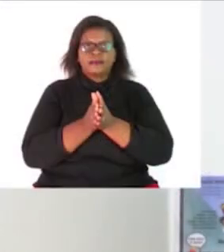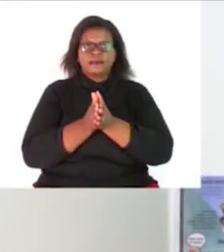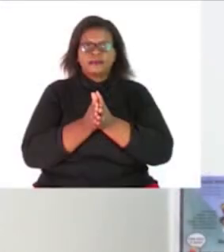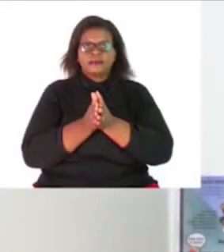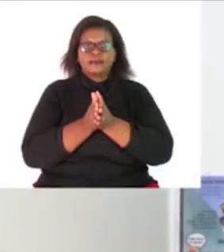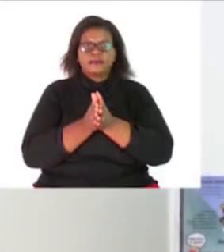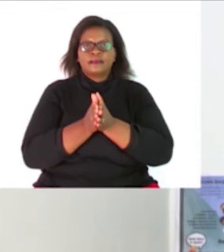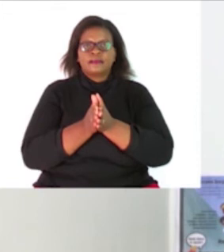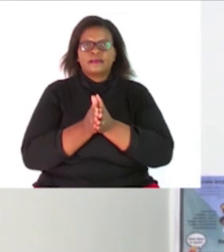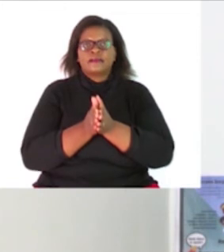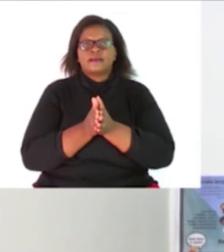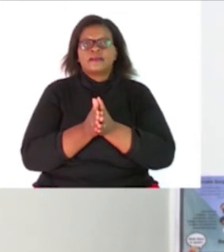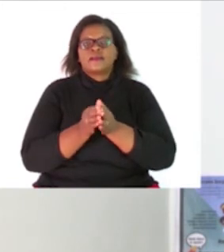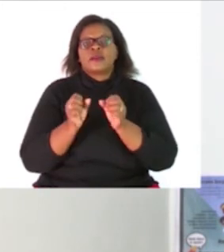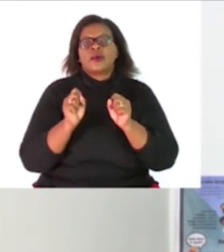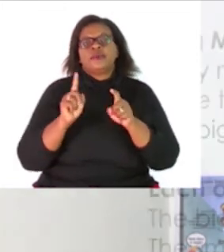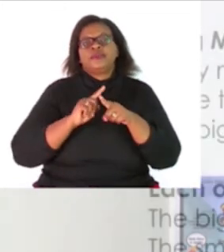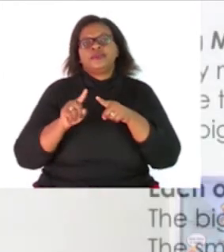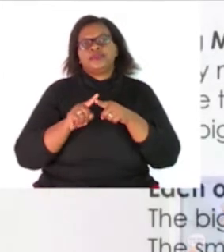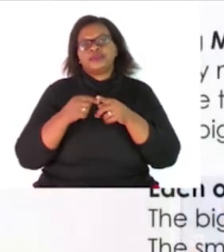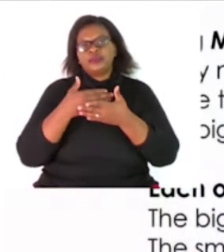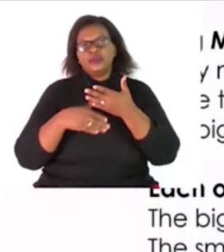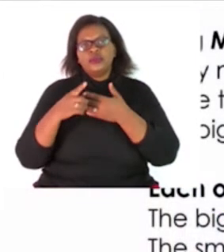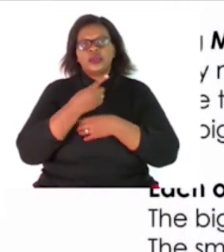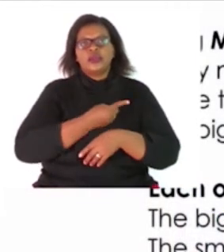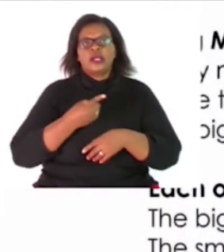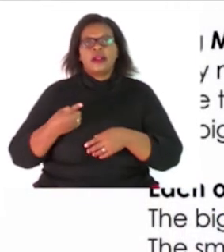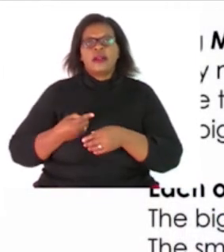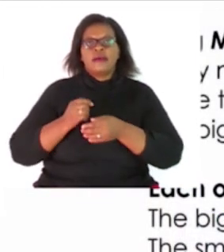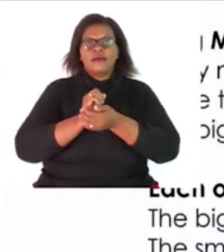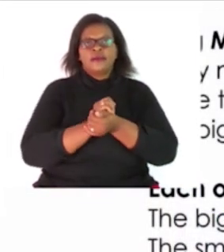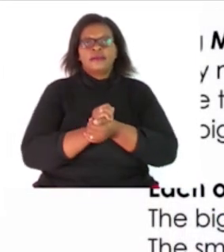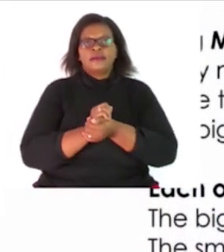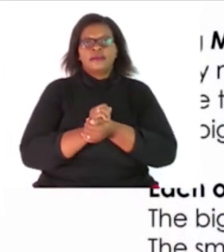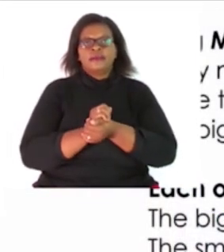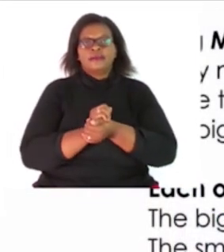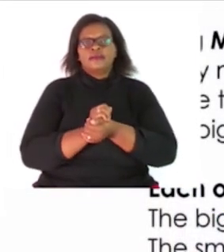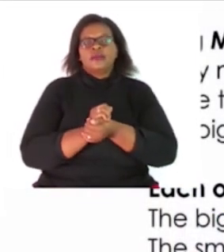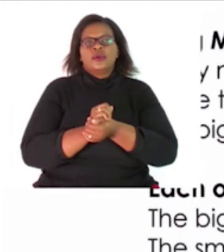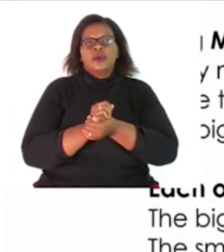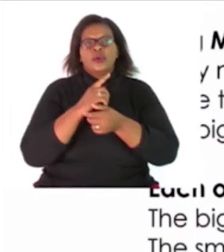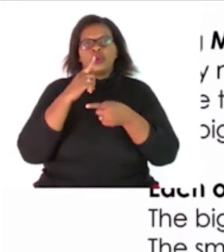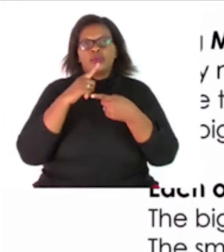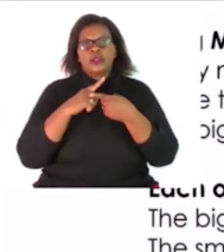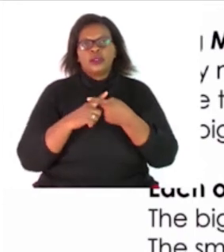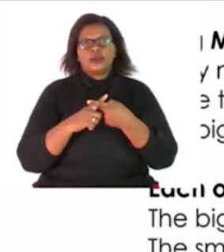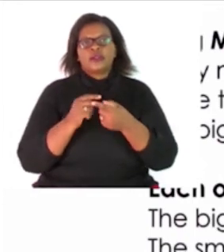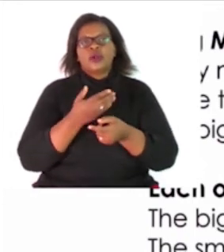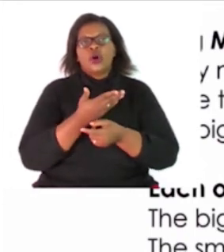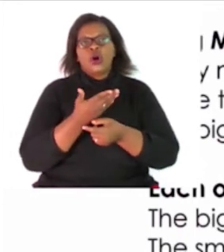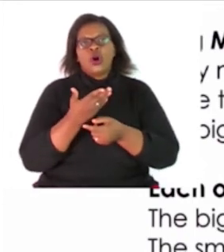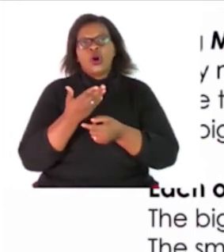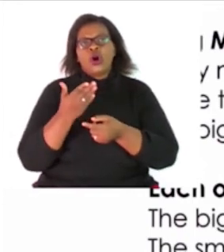Yes, boys and girls, let's quickly go on page 11 with long multiplication. Every